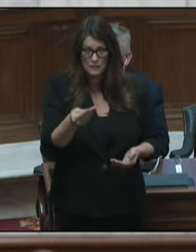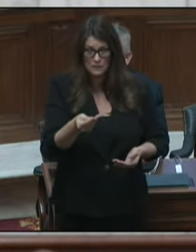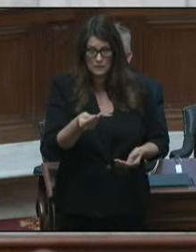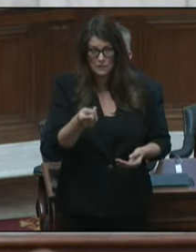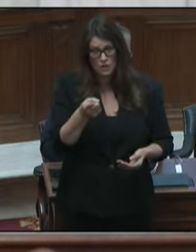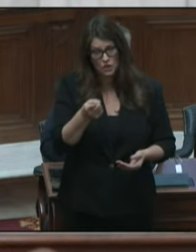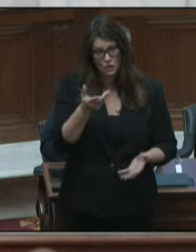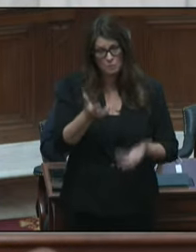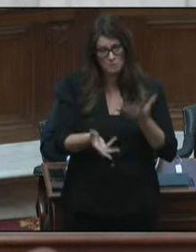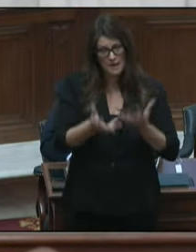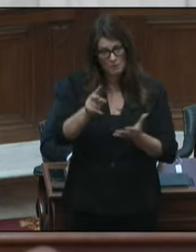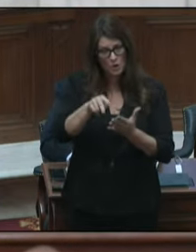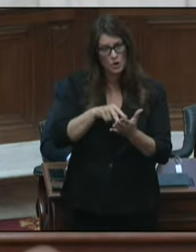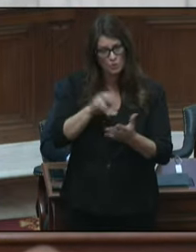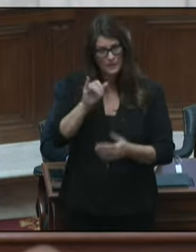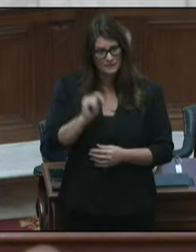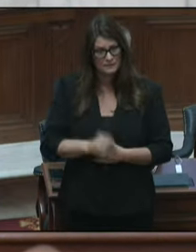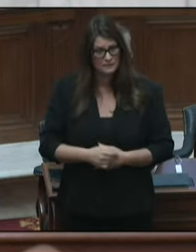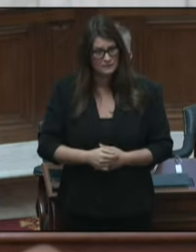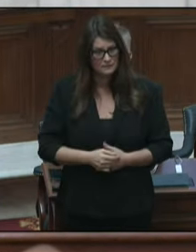but you may want to read this.